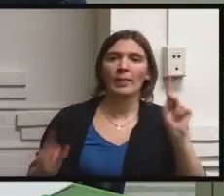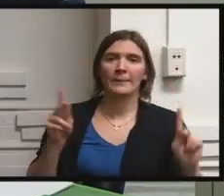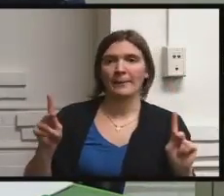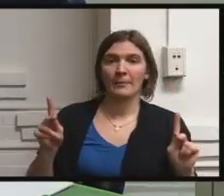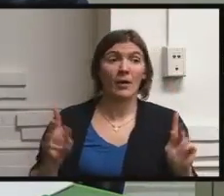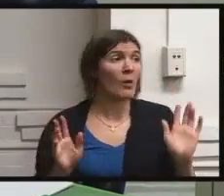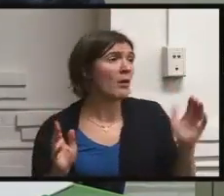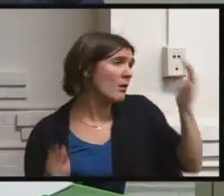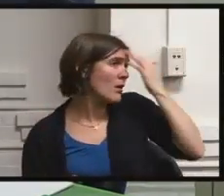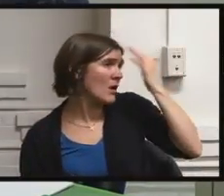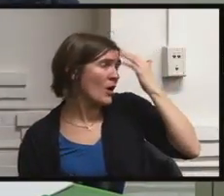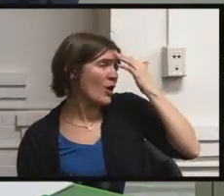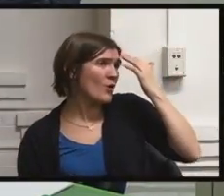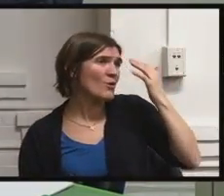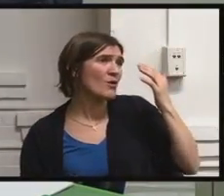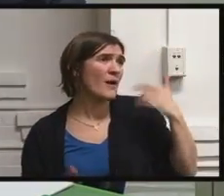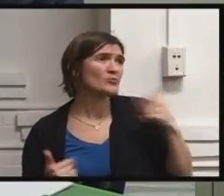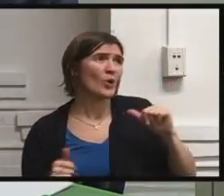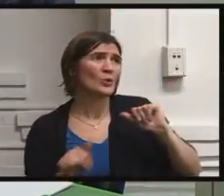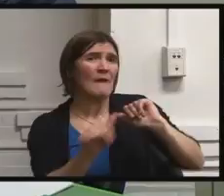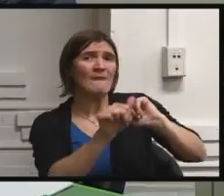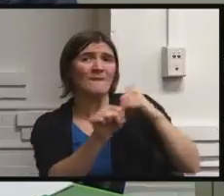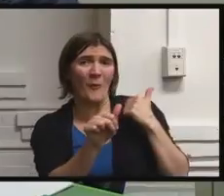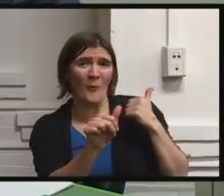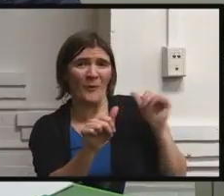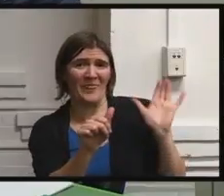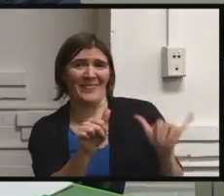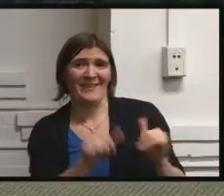want to, I don't know, I just am really conflicted.